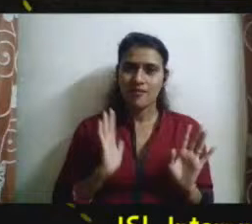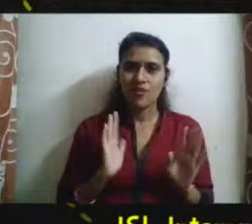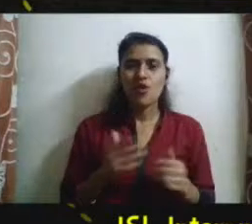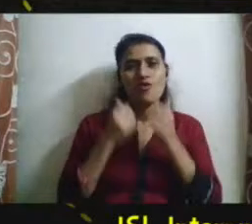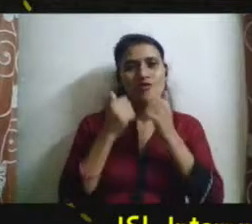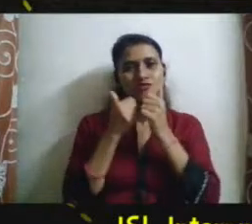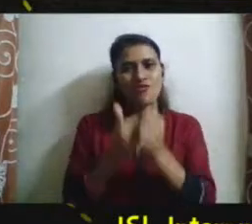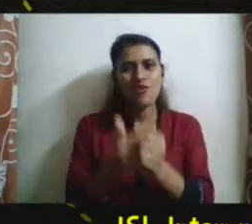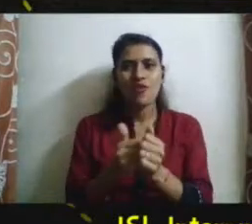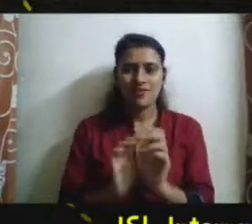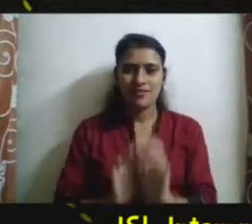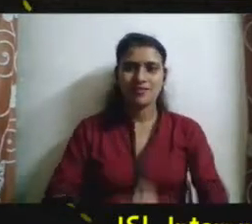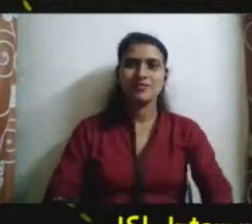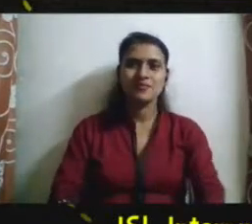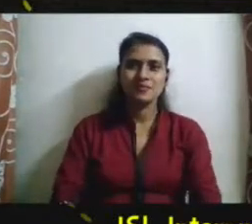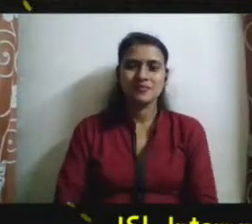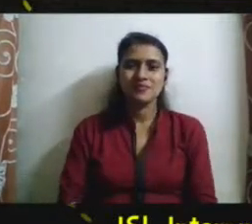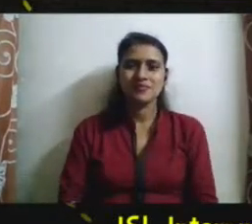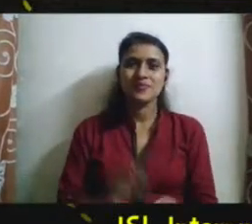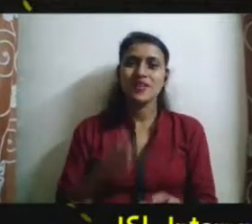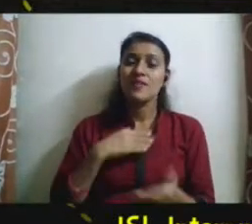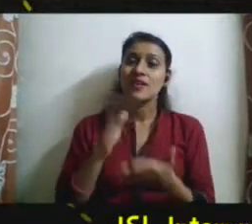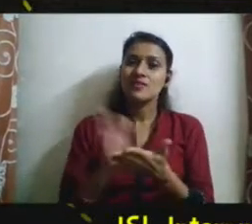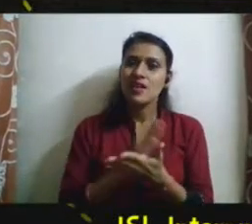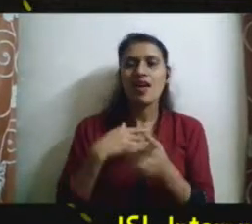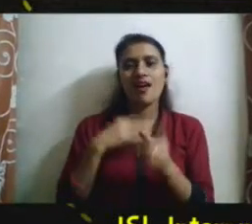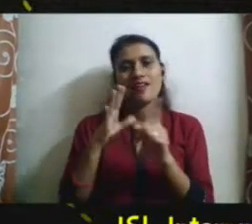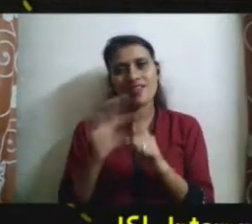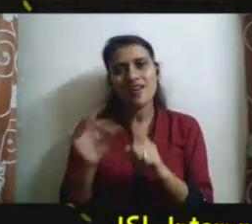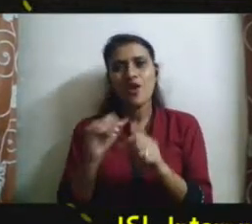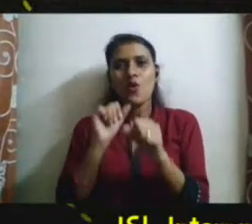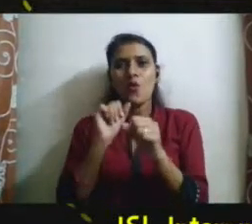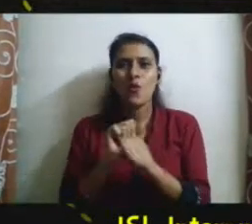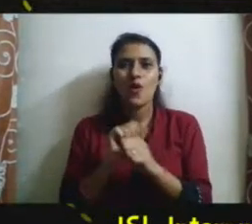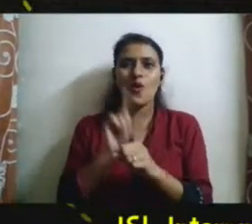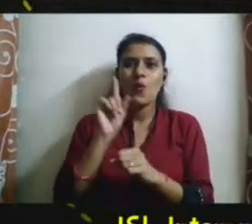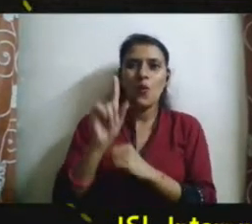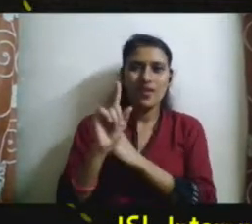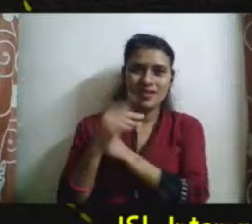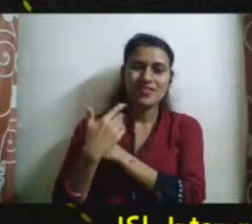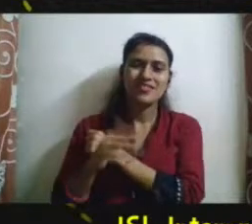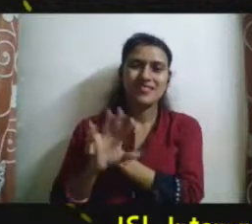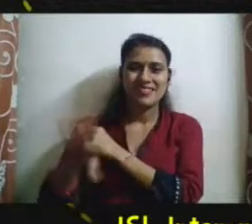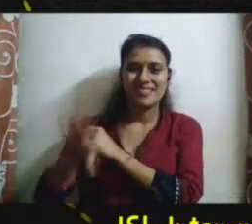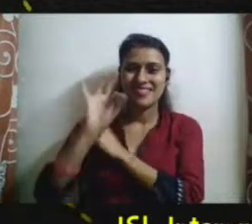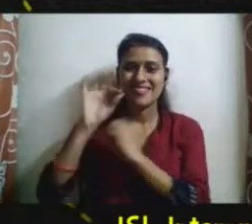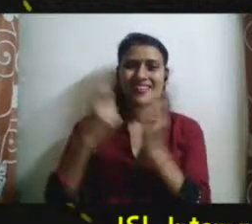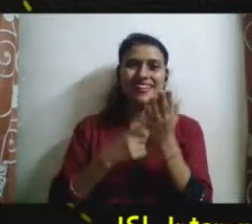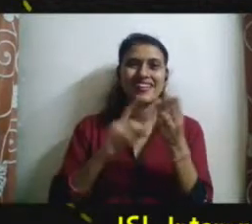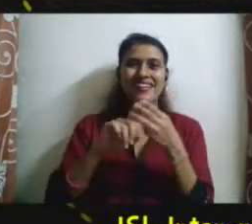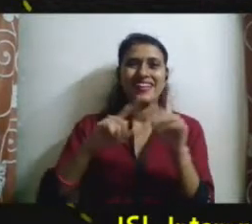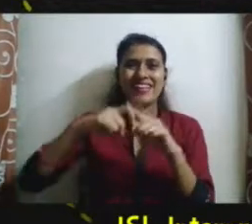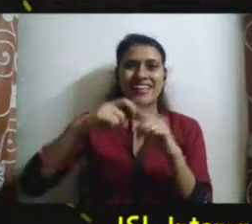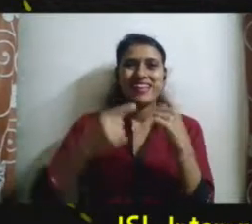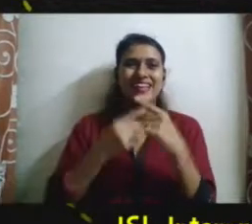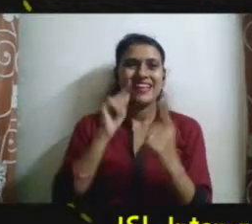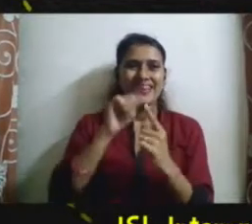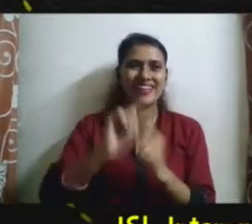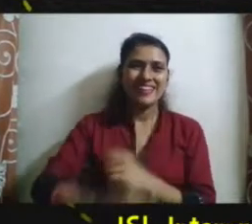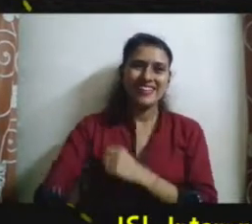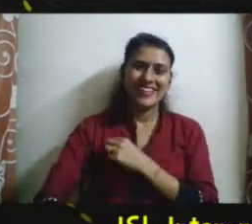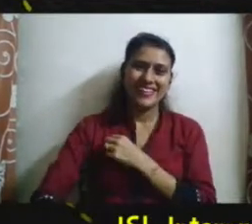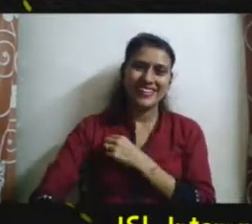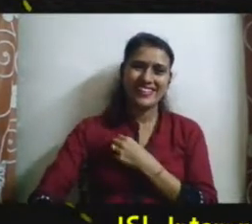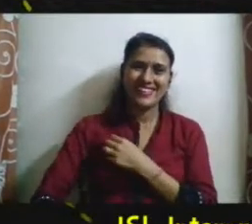that vocabulary when I sing, and I did work on one Rekti by Rangeen. By